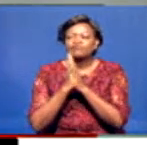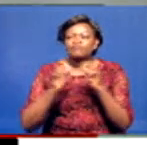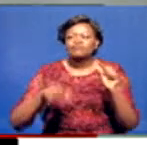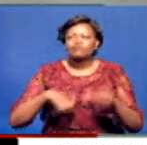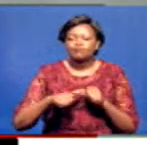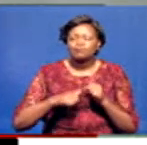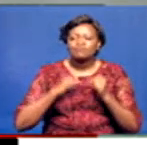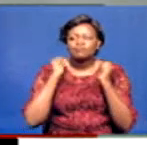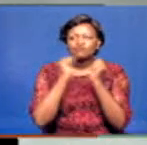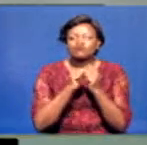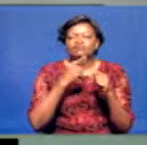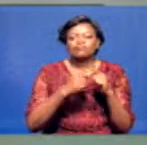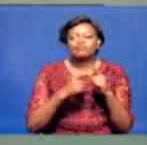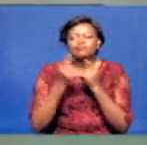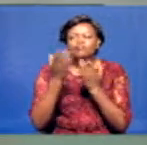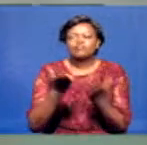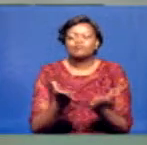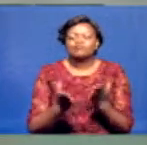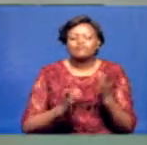10-year entrepreneurial journey.